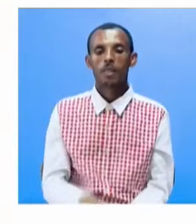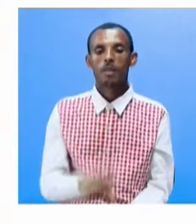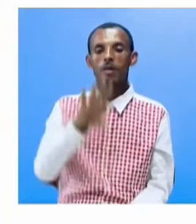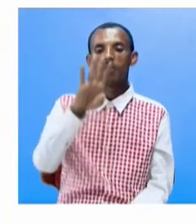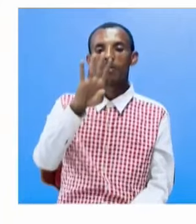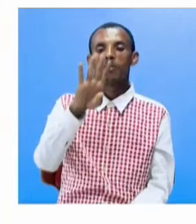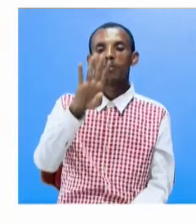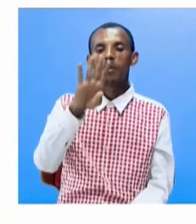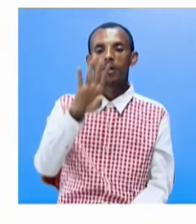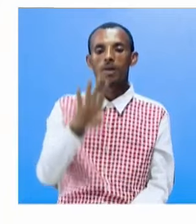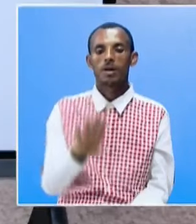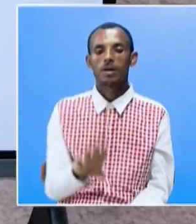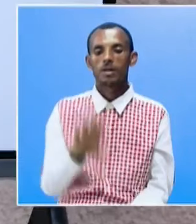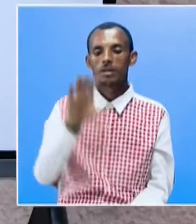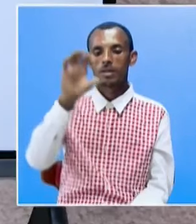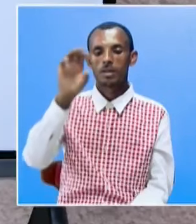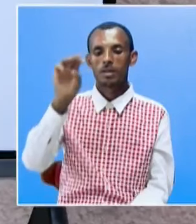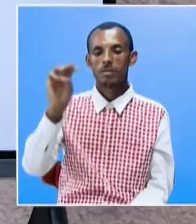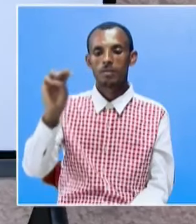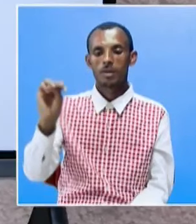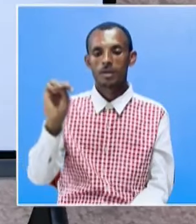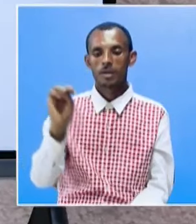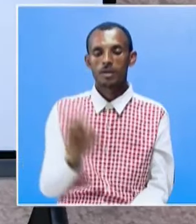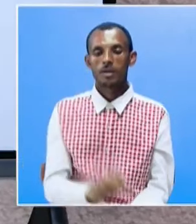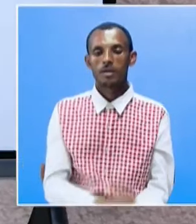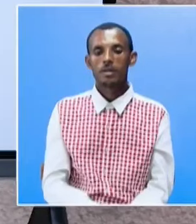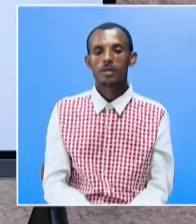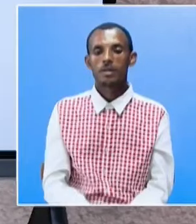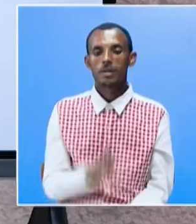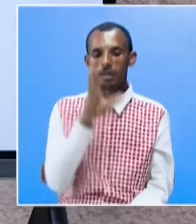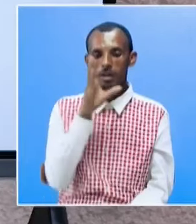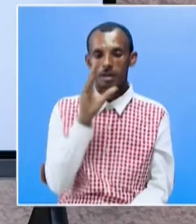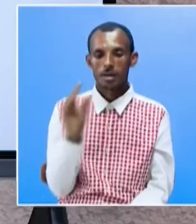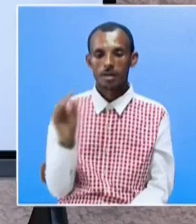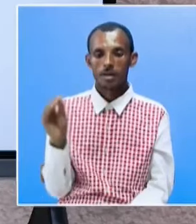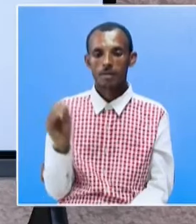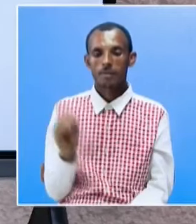units 4 centimeter and